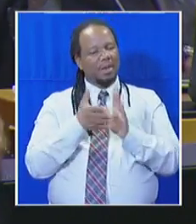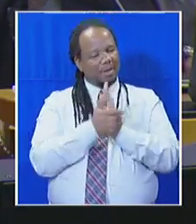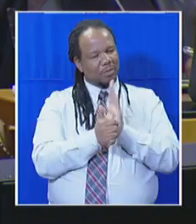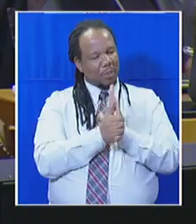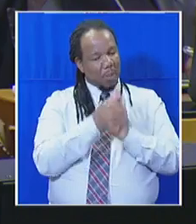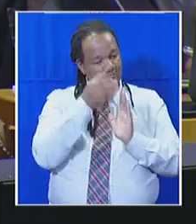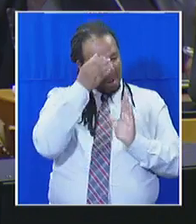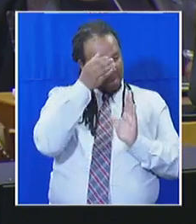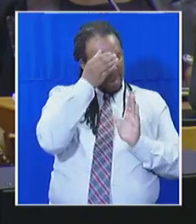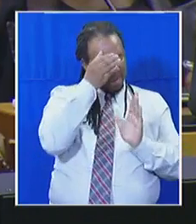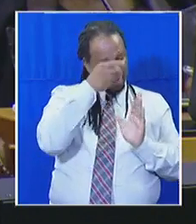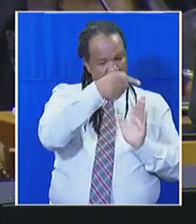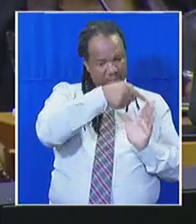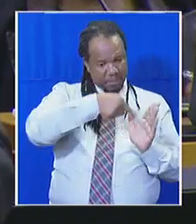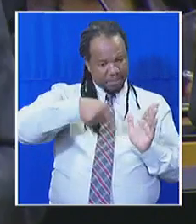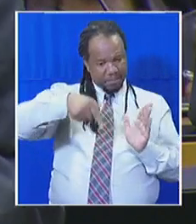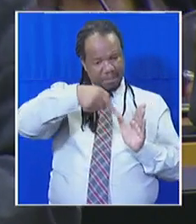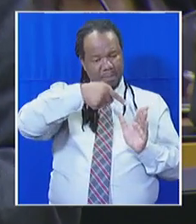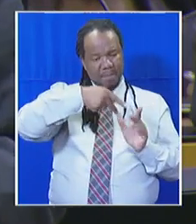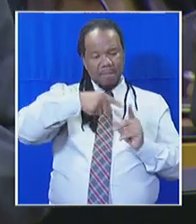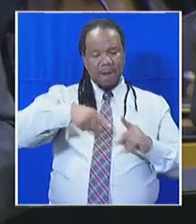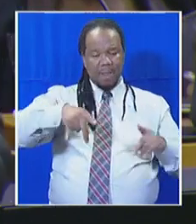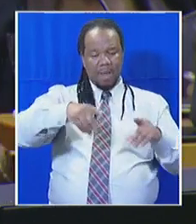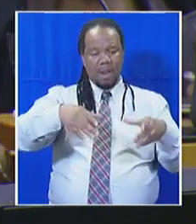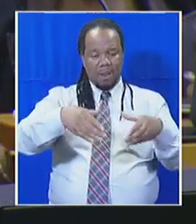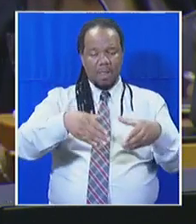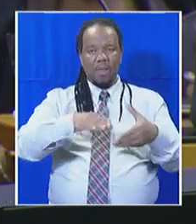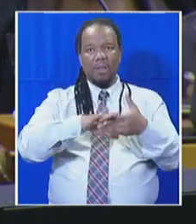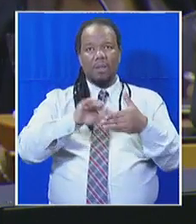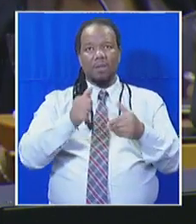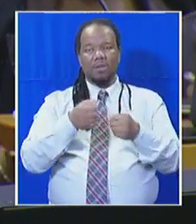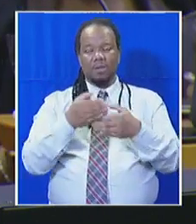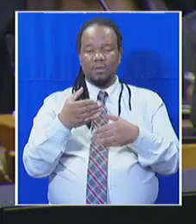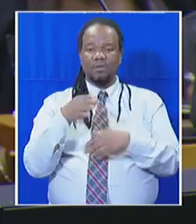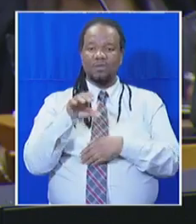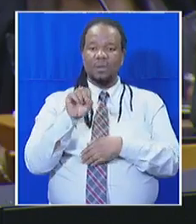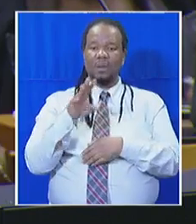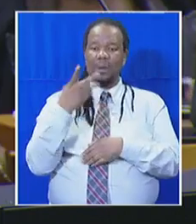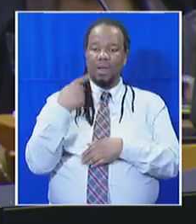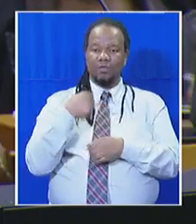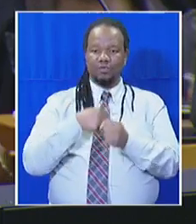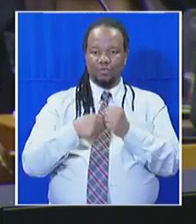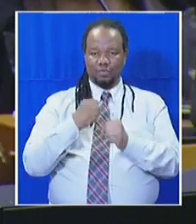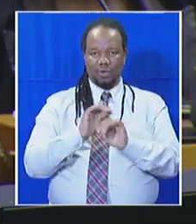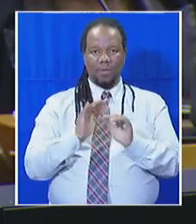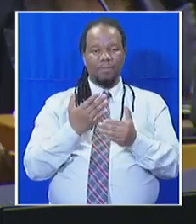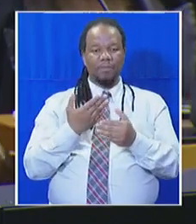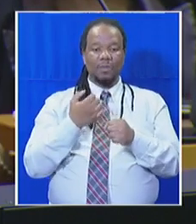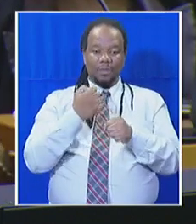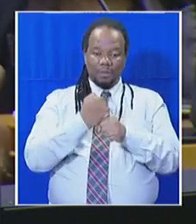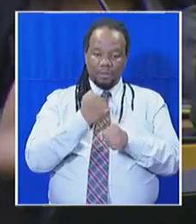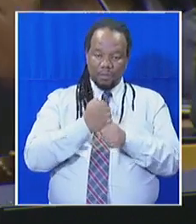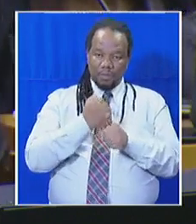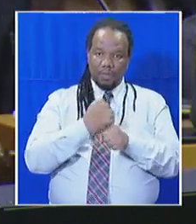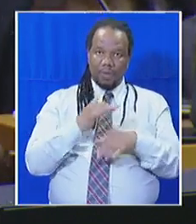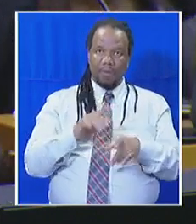operates quite independently. This was gazetted in September last year. Honorable Chairperson, it has started its work. It is engaged with